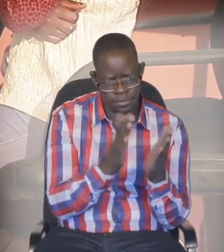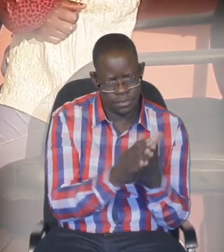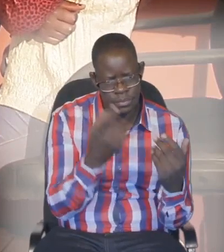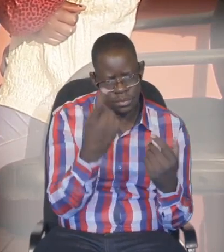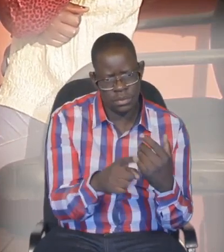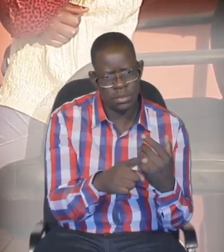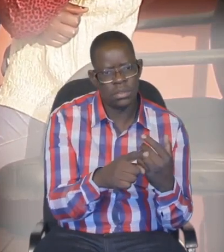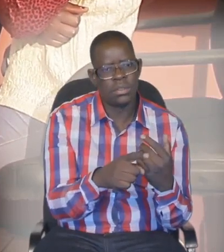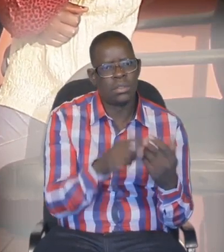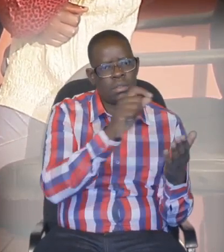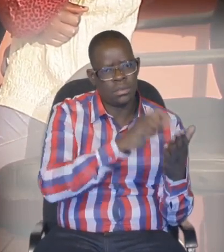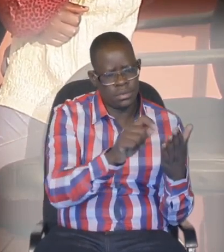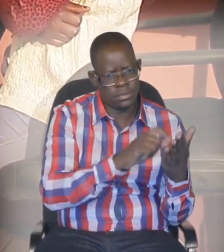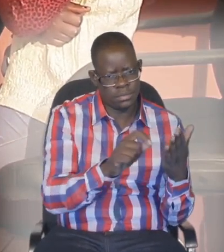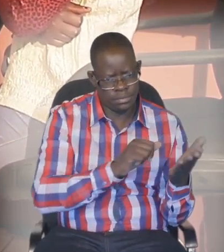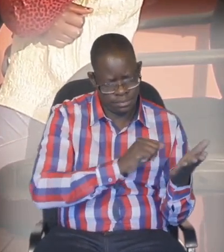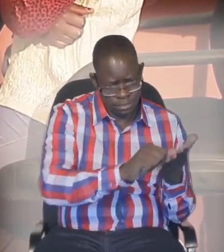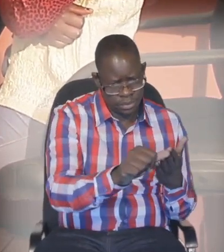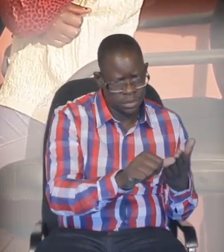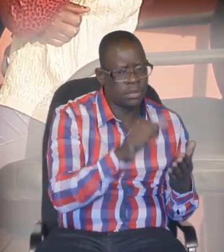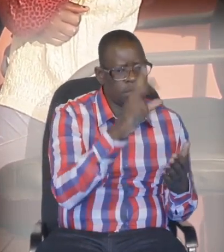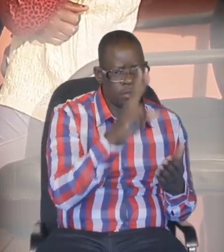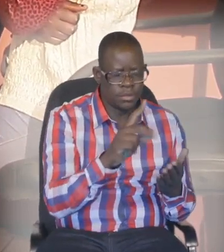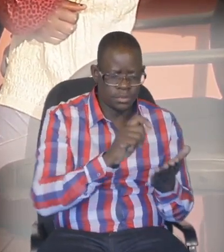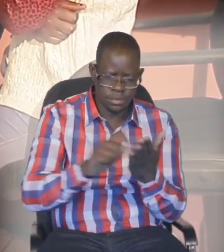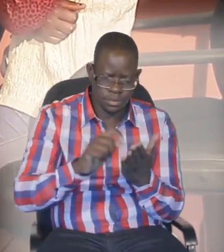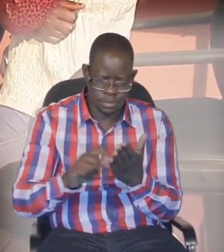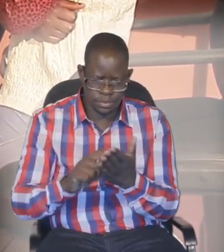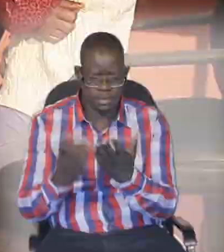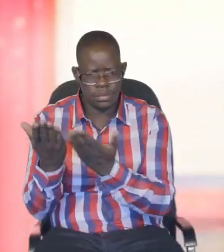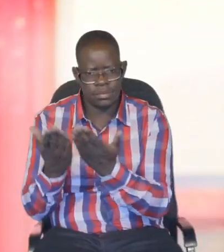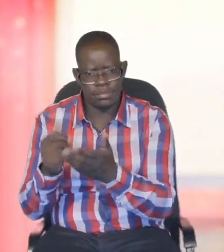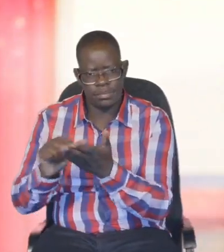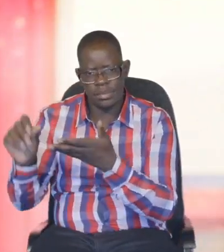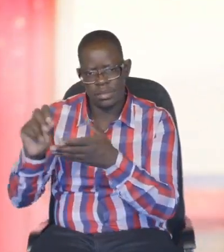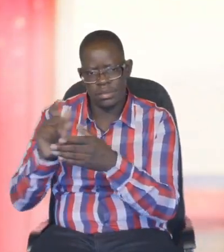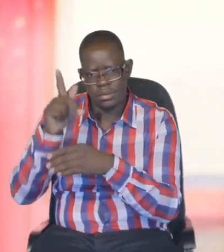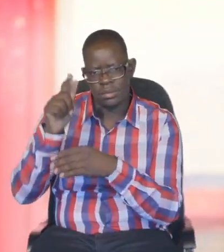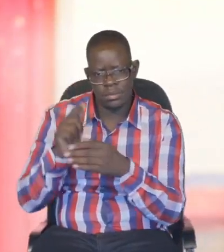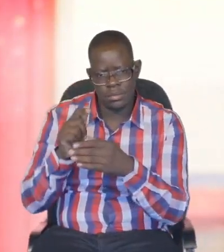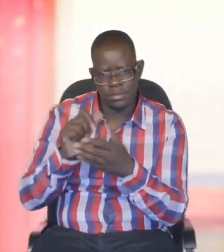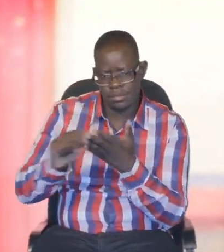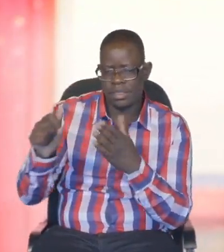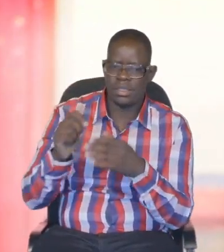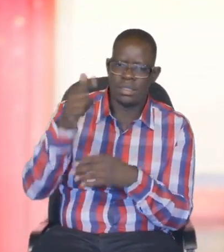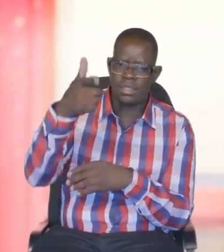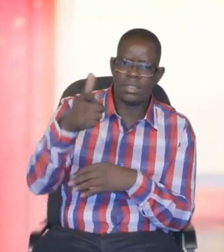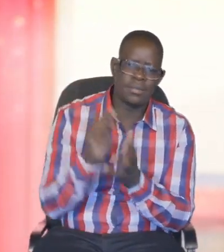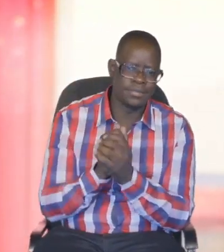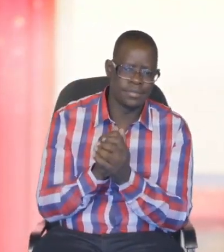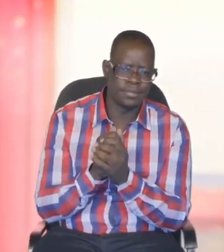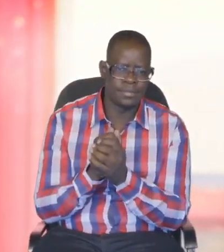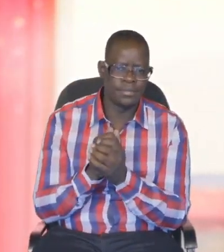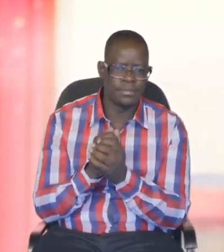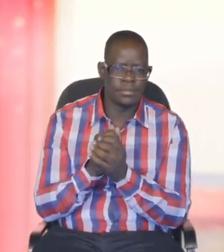a book in which you record customers that have paid and a book for customers who receive services on credit? Yes, even those customers who return